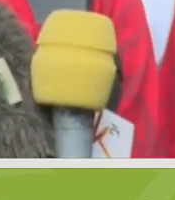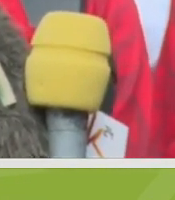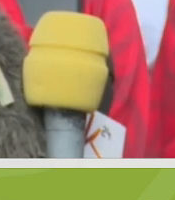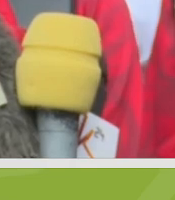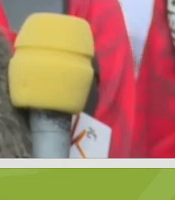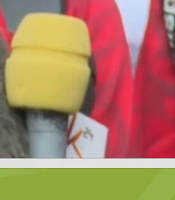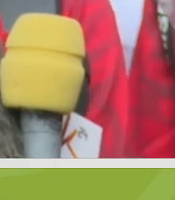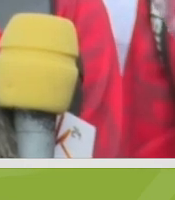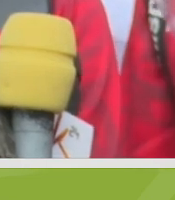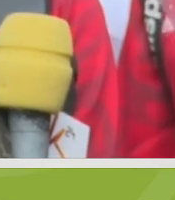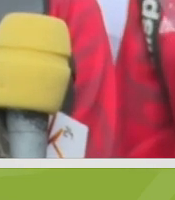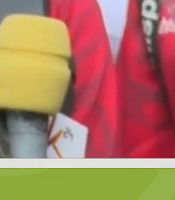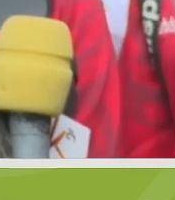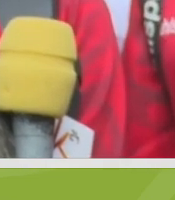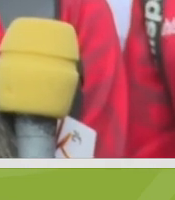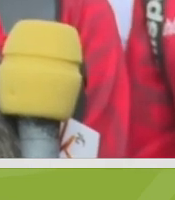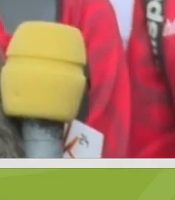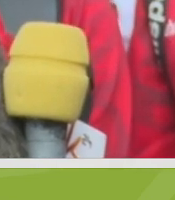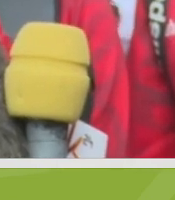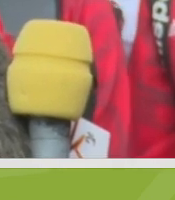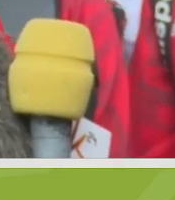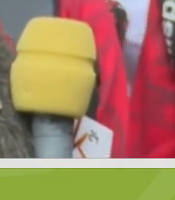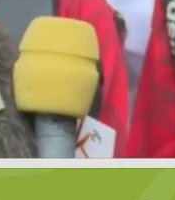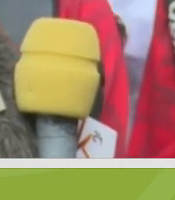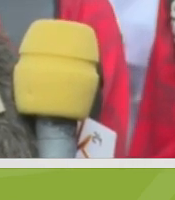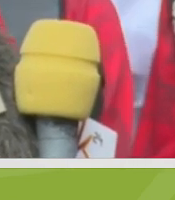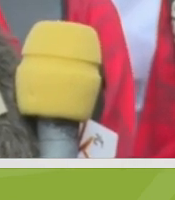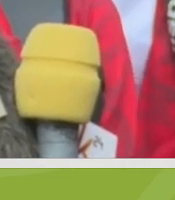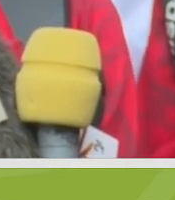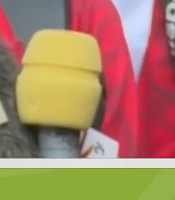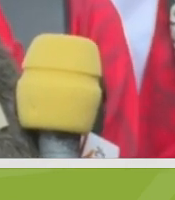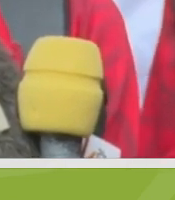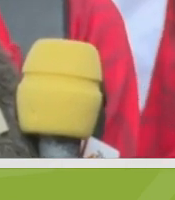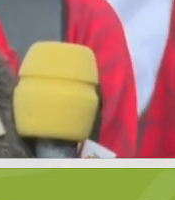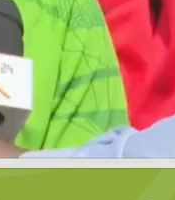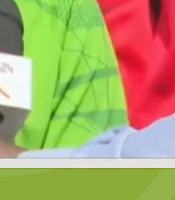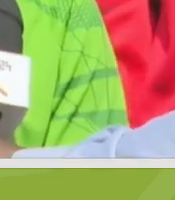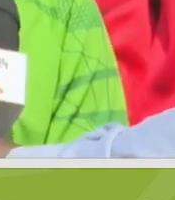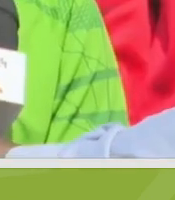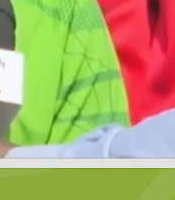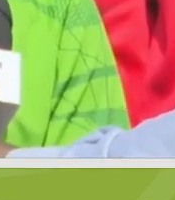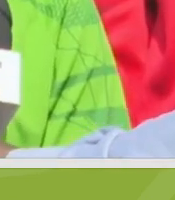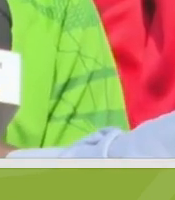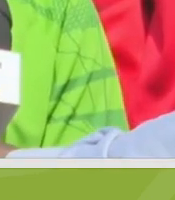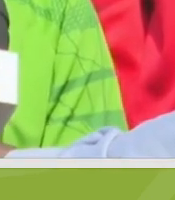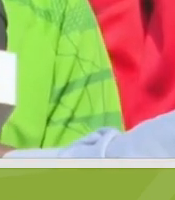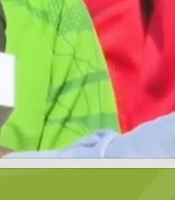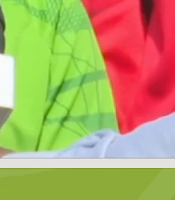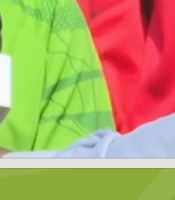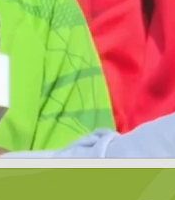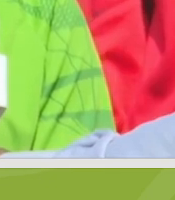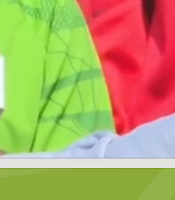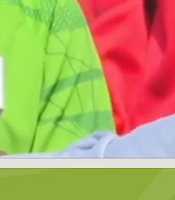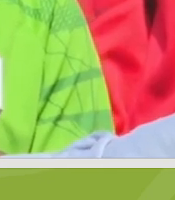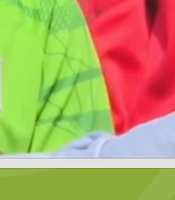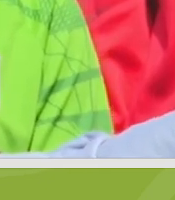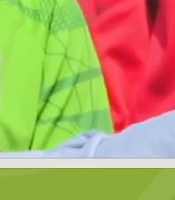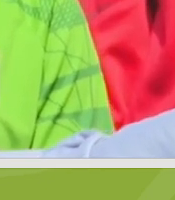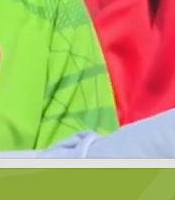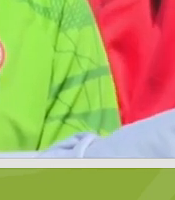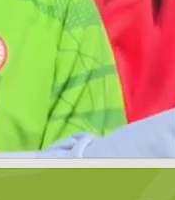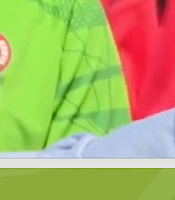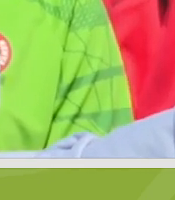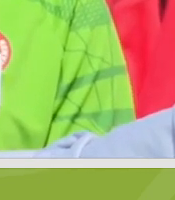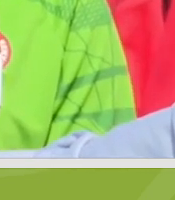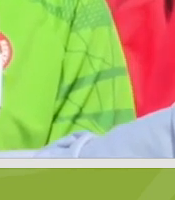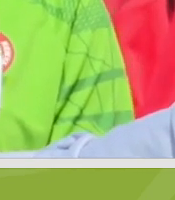na tunapromise, hatuendi kuangusha country yetu, tuenda kugive our best. We worked a lot tactically and also